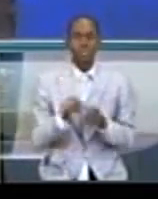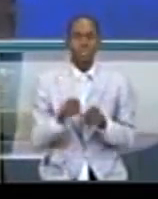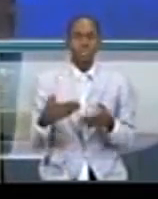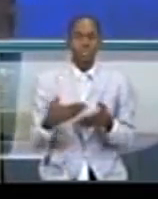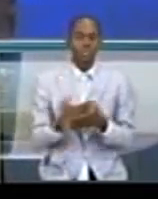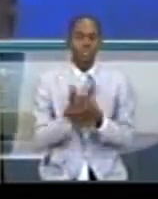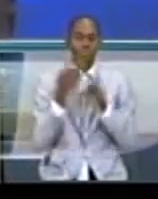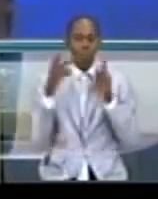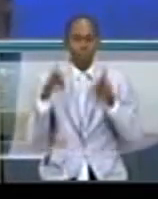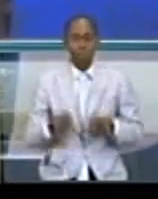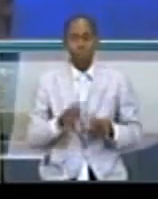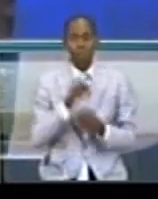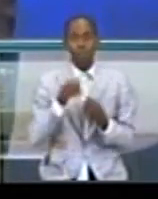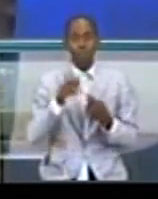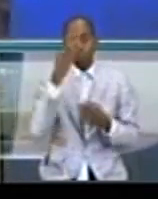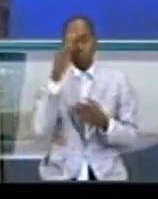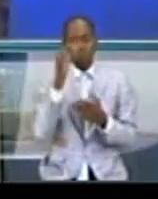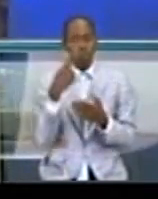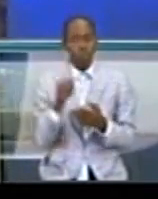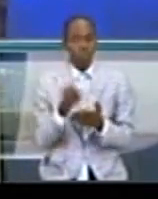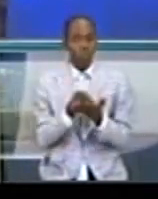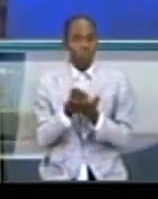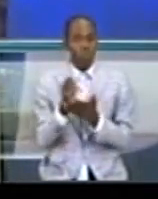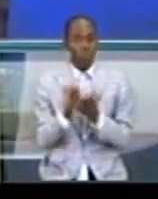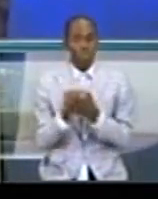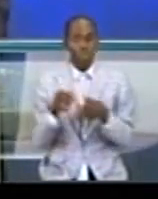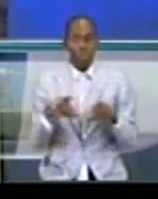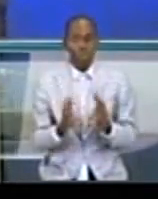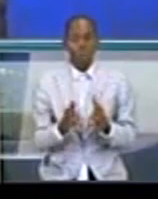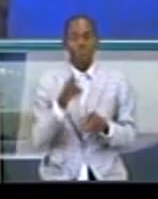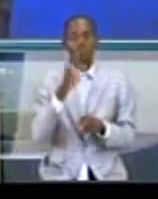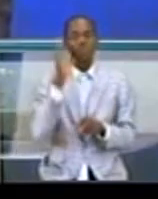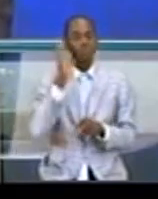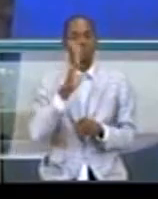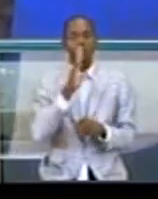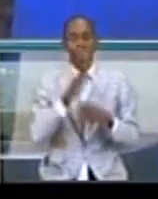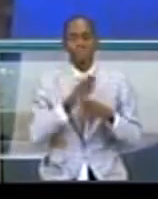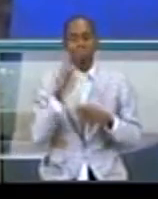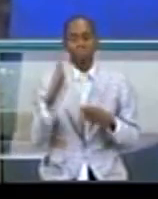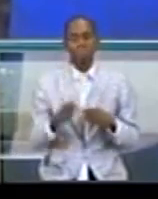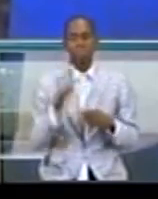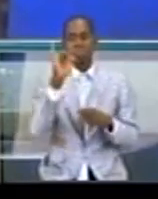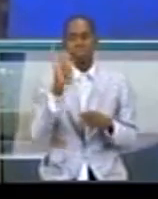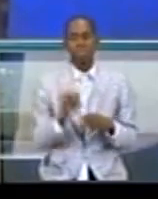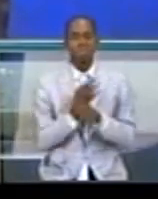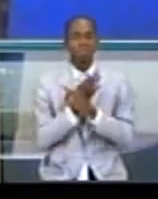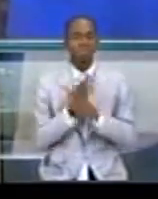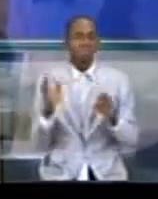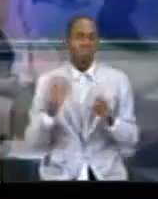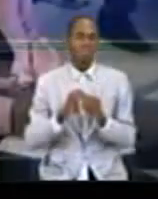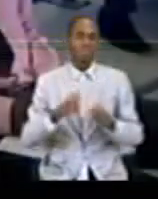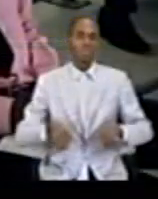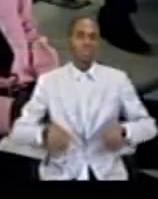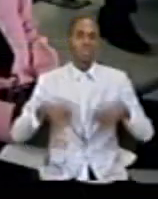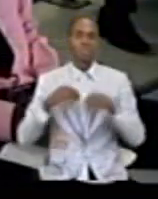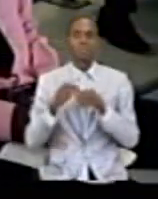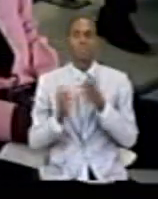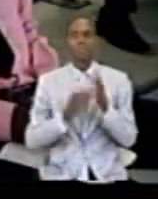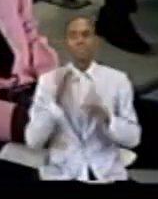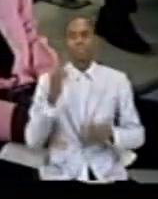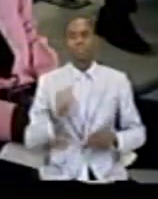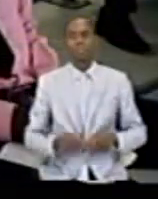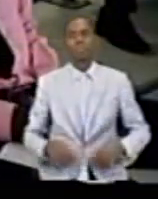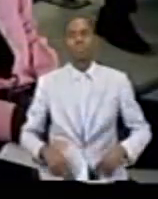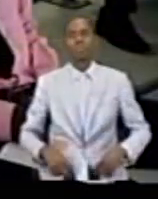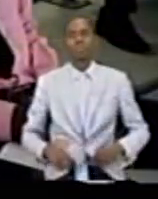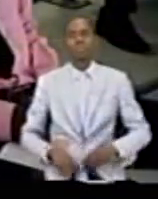you know the truth that way, you'll be free, completely free in your life in Jesus' name. Look at